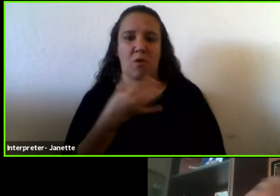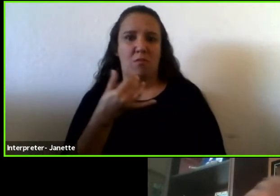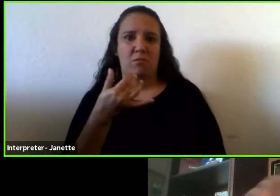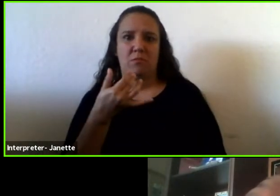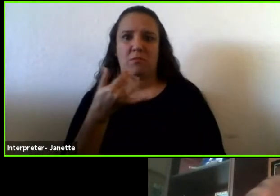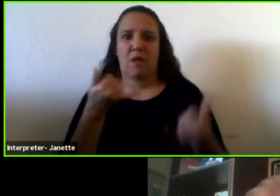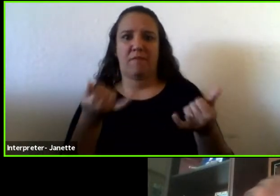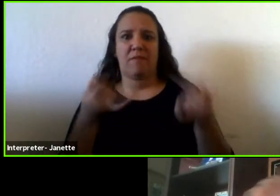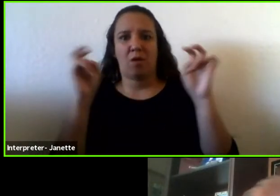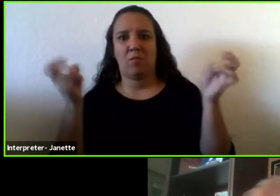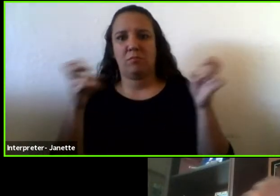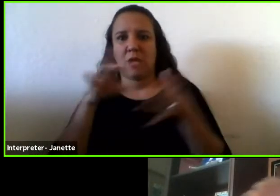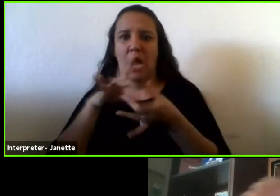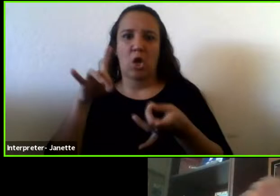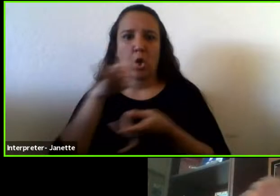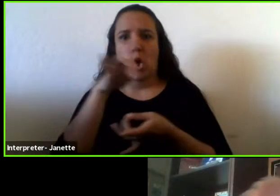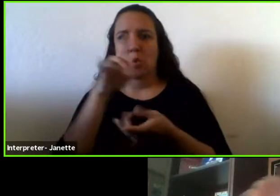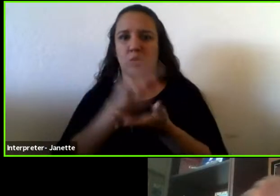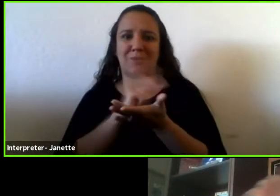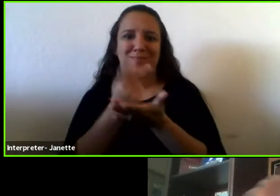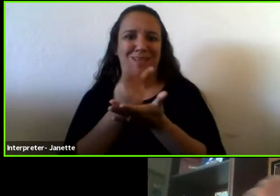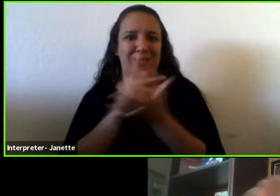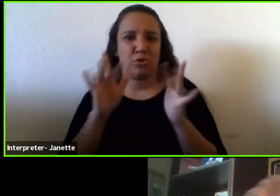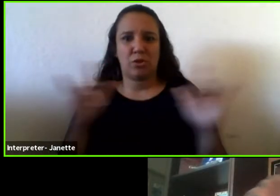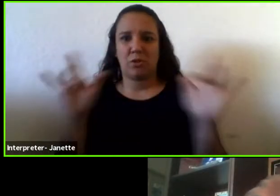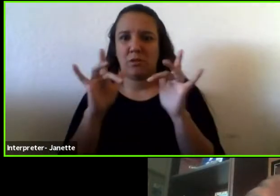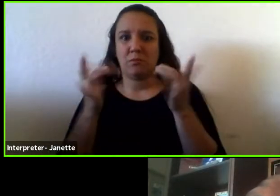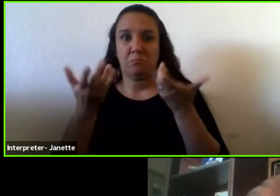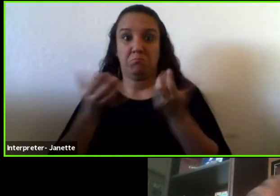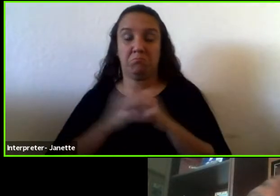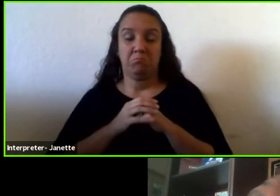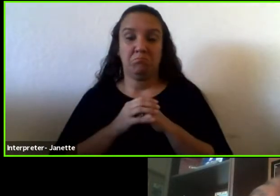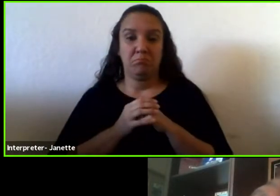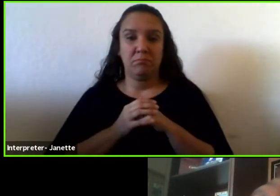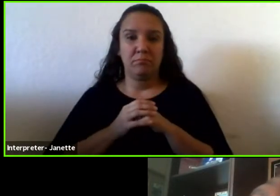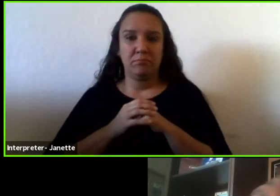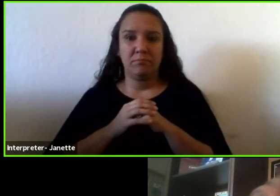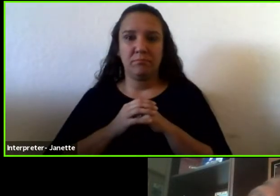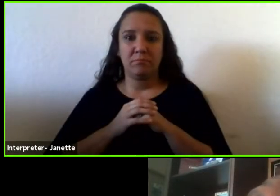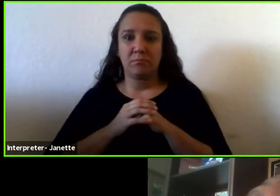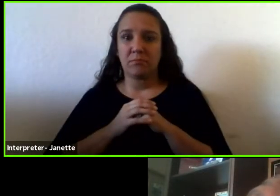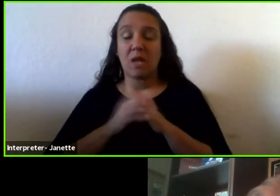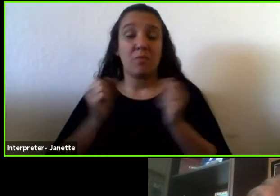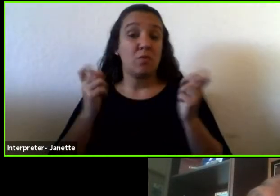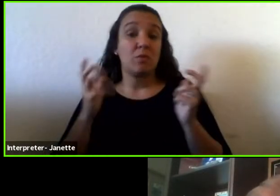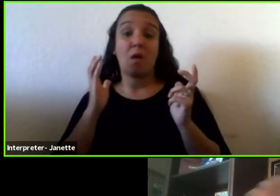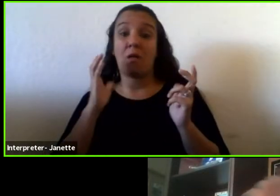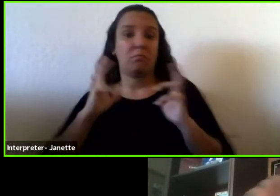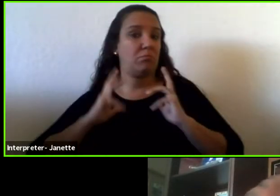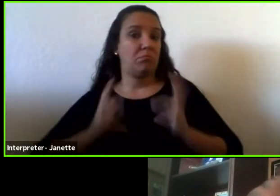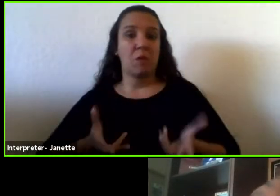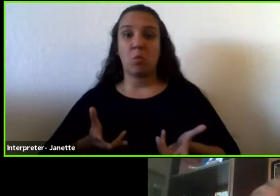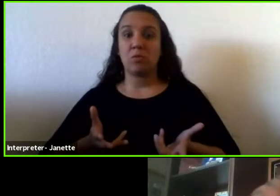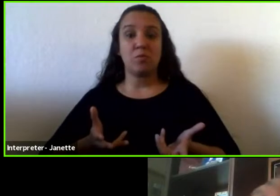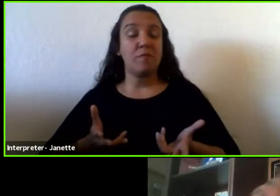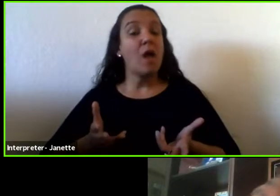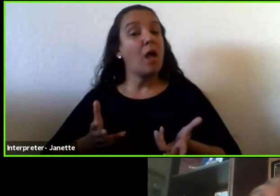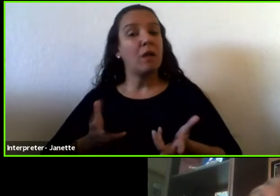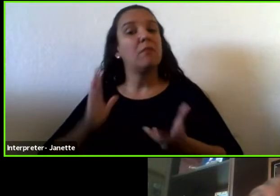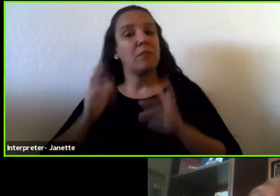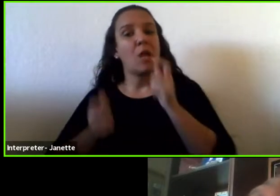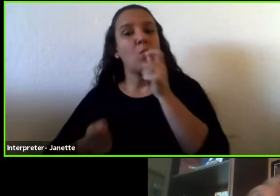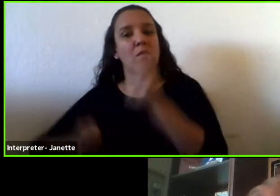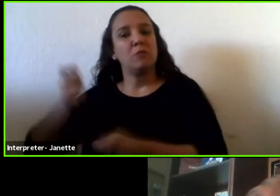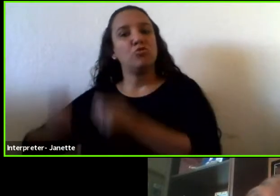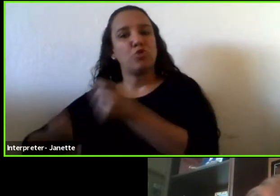concept, and it's working. And there's a lot that are going to do fine through this, this pivot, this